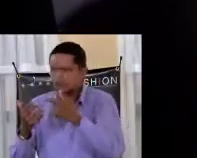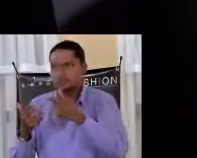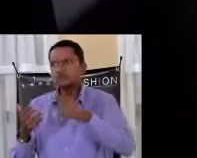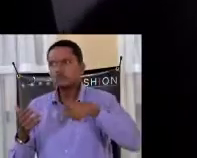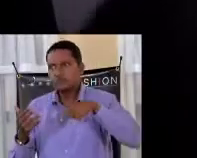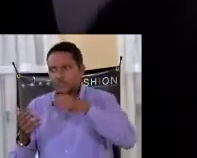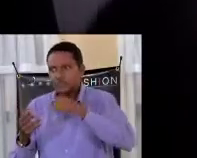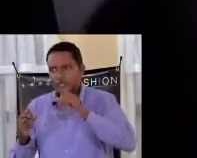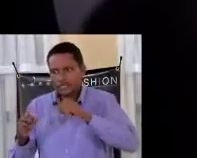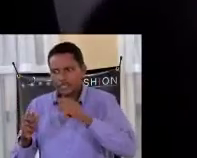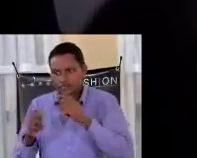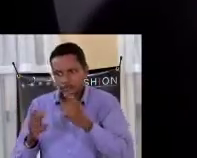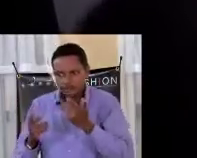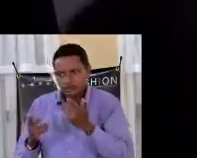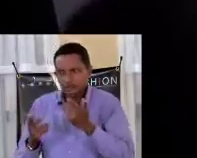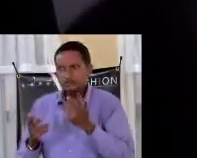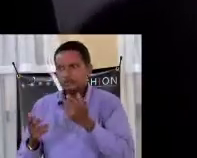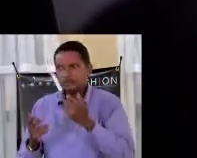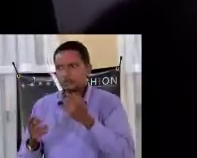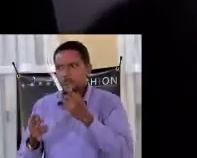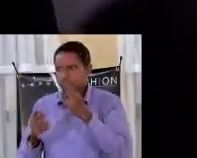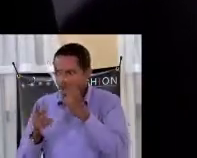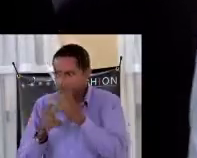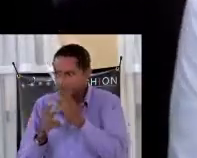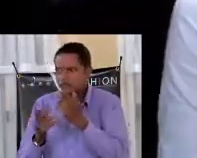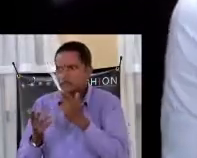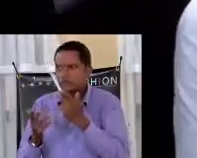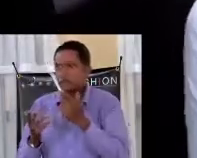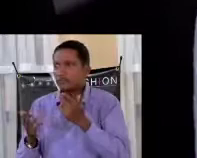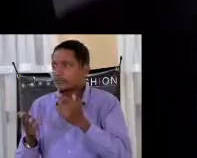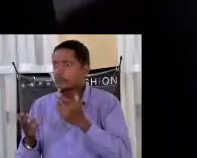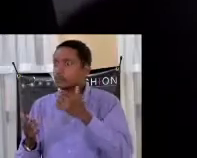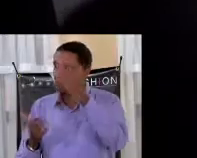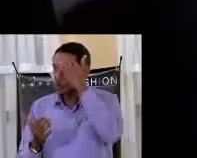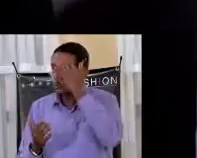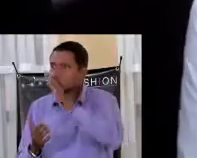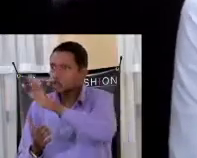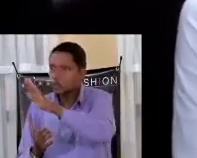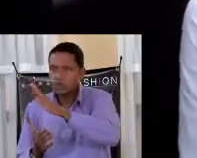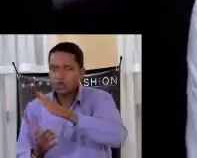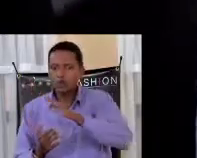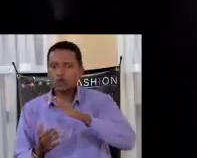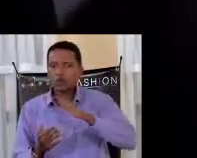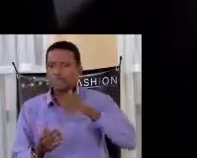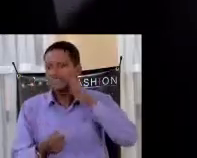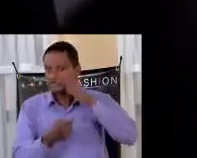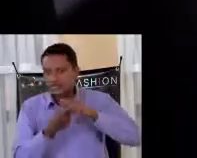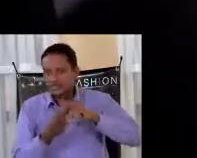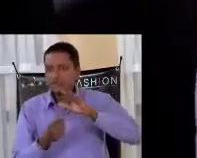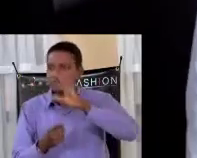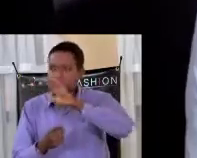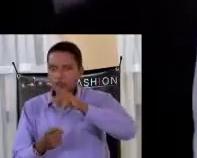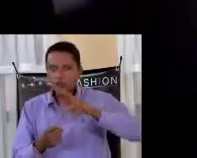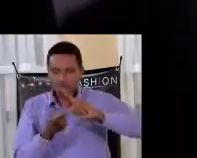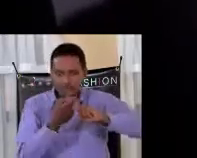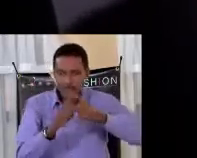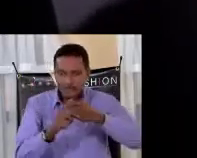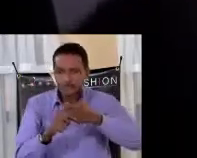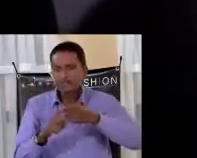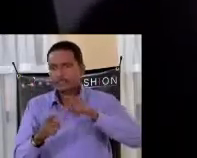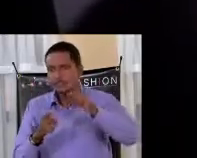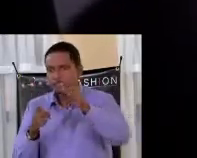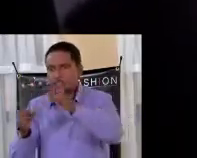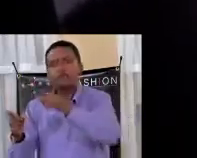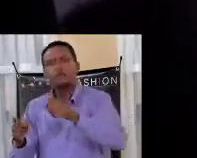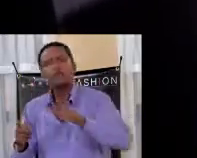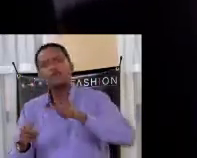brand is not out there and stuff, is just getting to know your neighbor, your sister, your brother, the man down the street. Why doesn't he wear your brand?